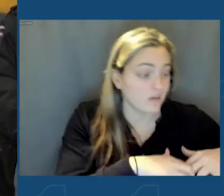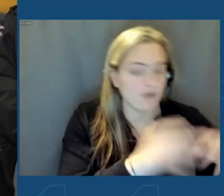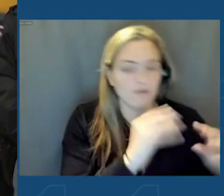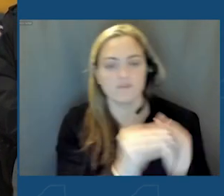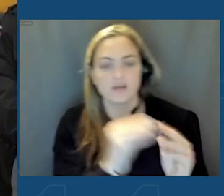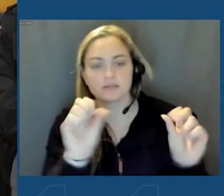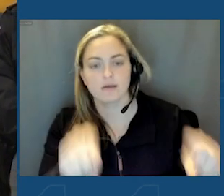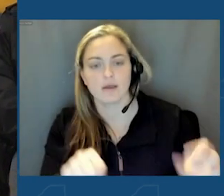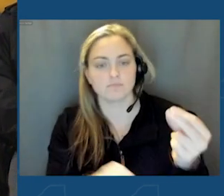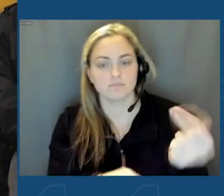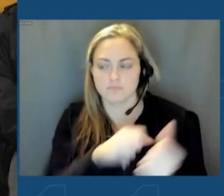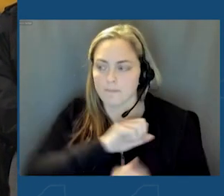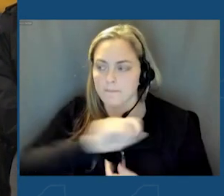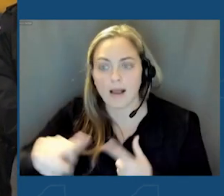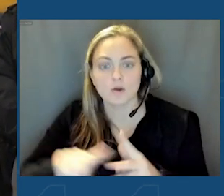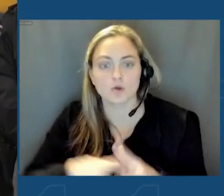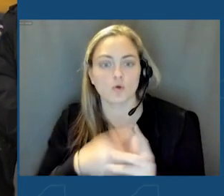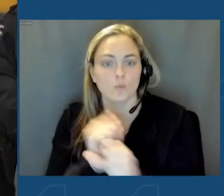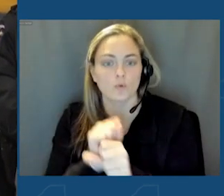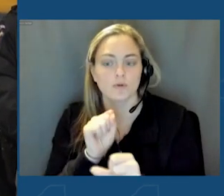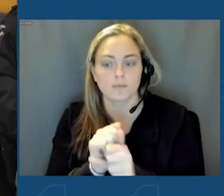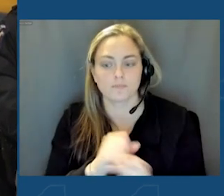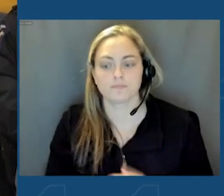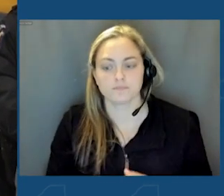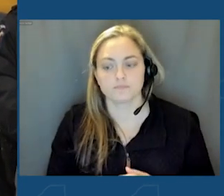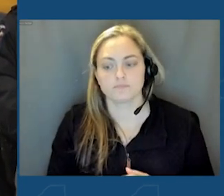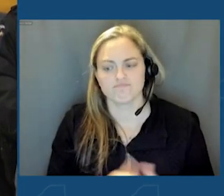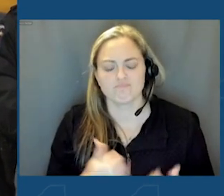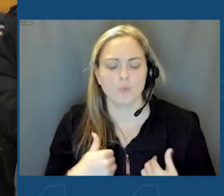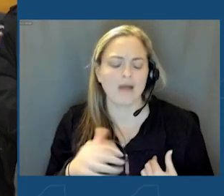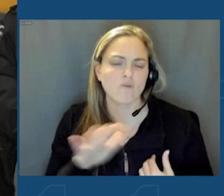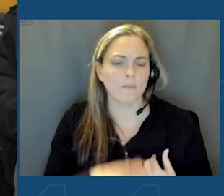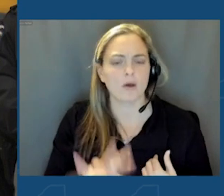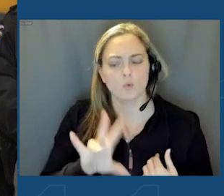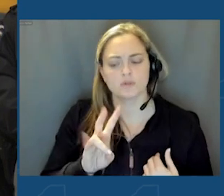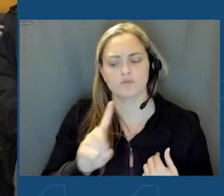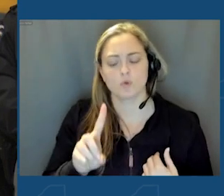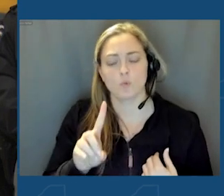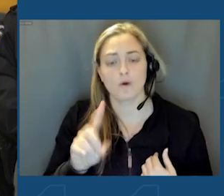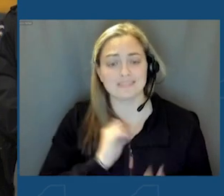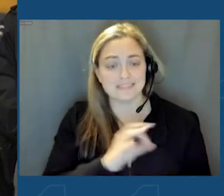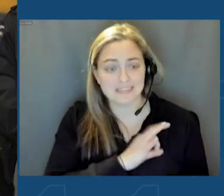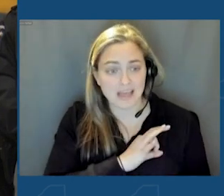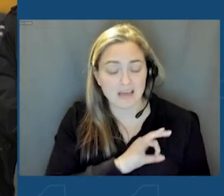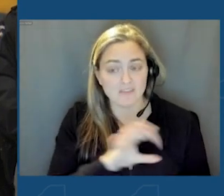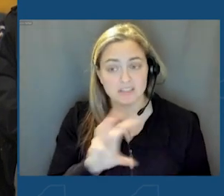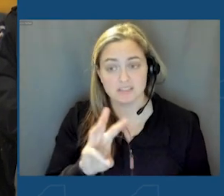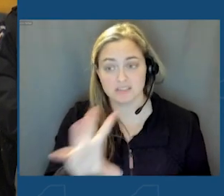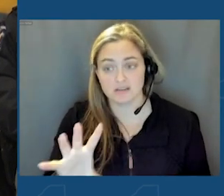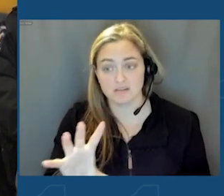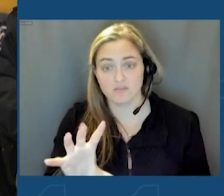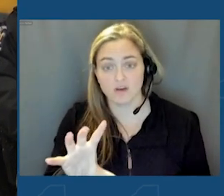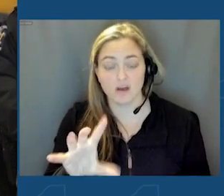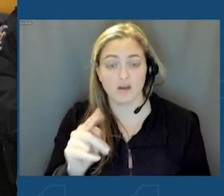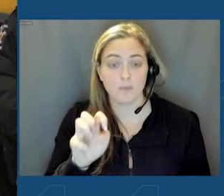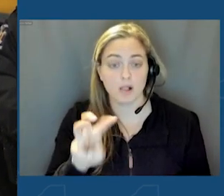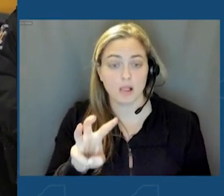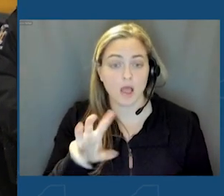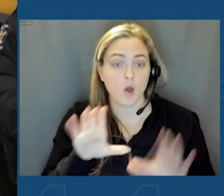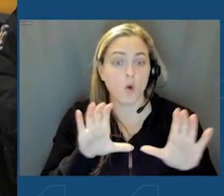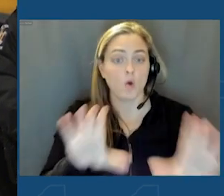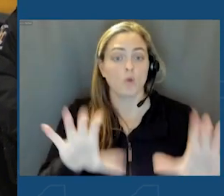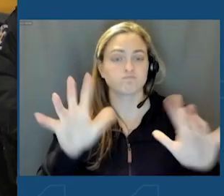repaired and put back into service we also have about 71 staff and about 65 plow trucks and operators